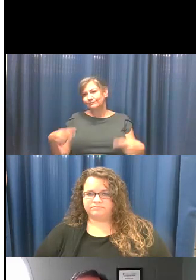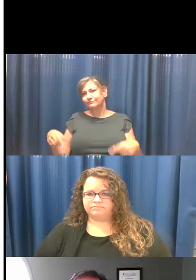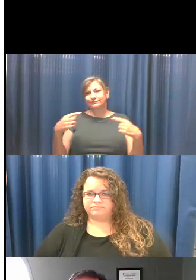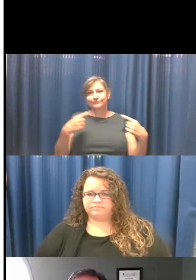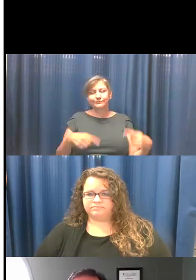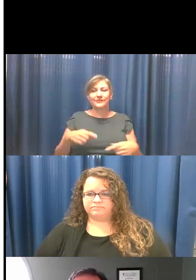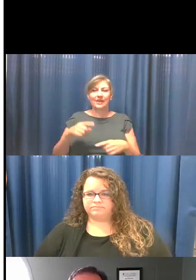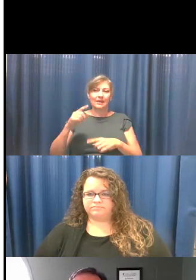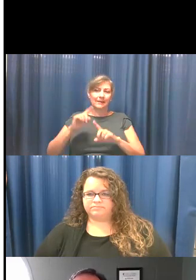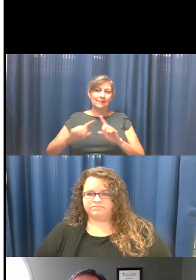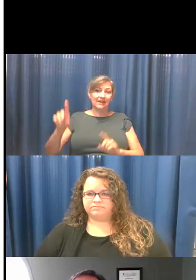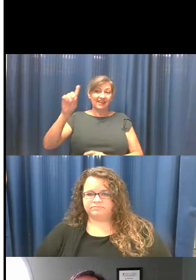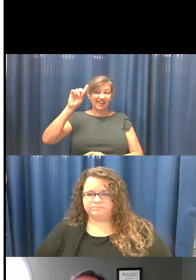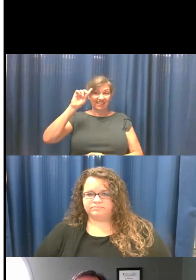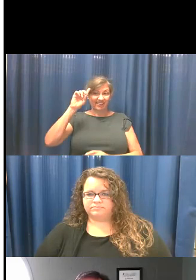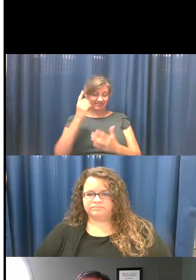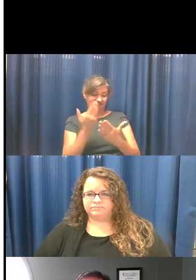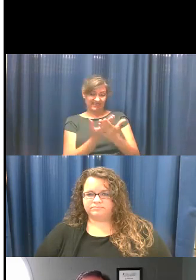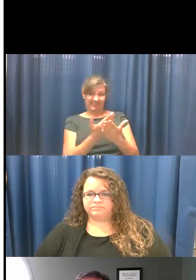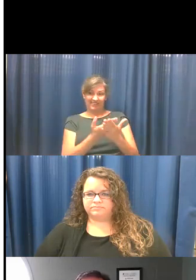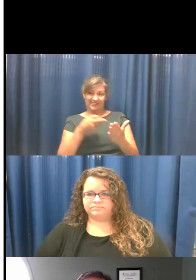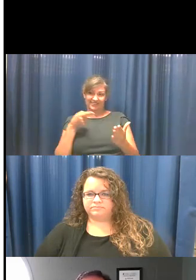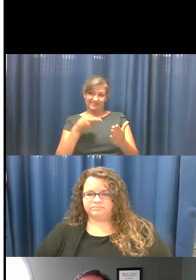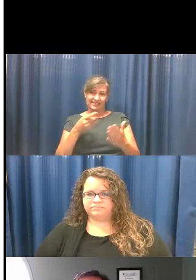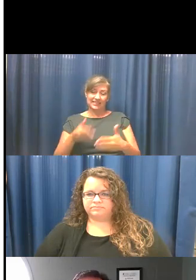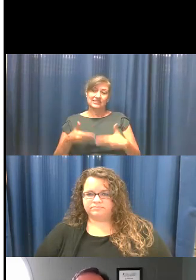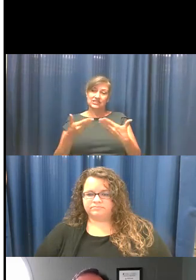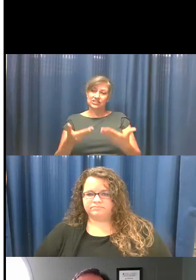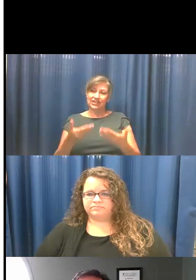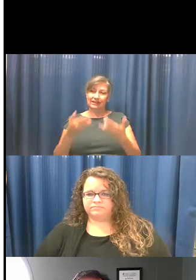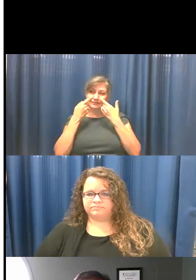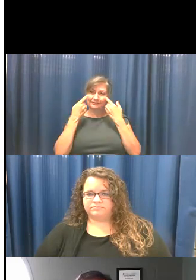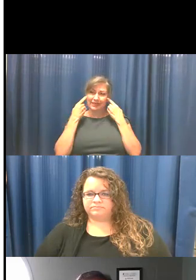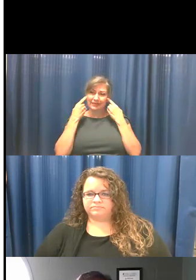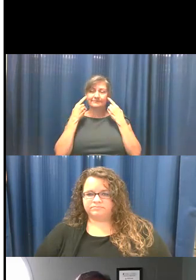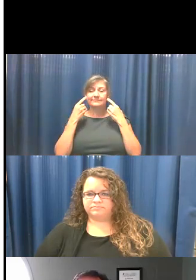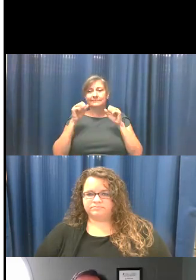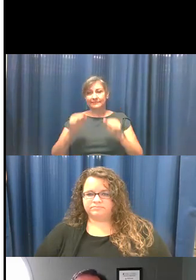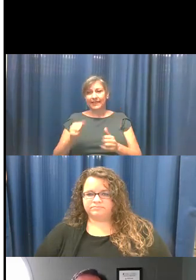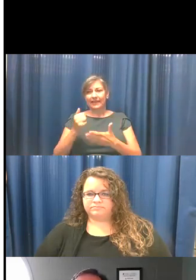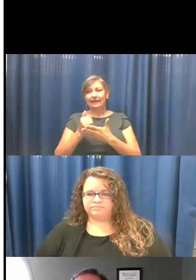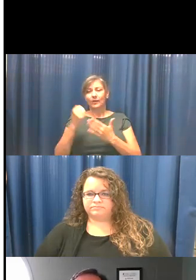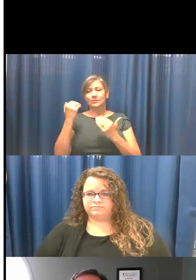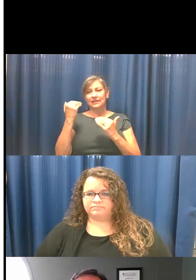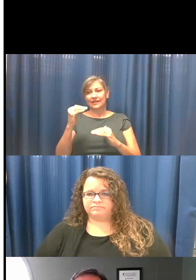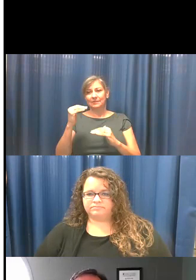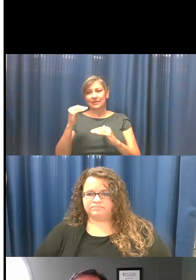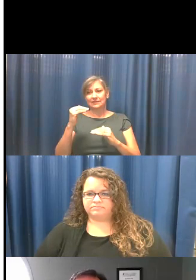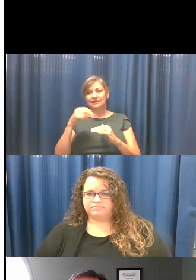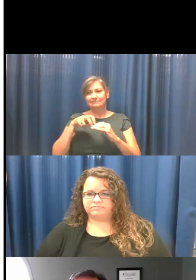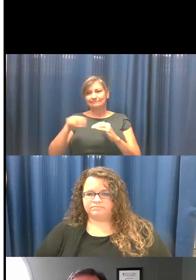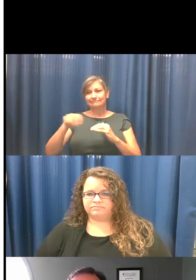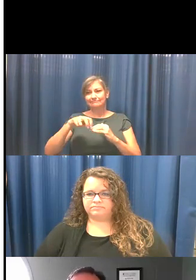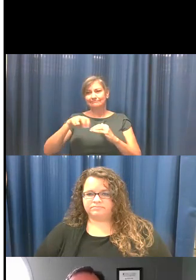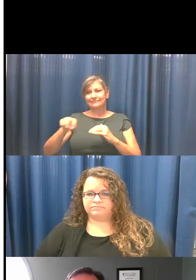think the preponderance of evidence suggests that masks can help us limit the transmission of